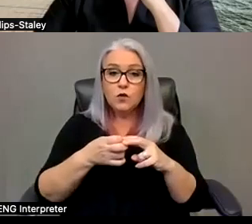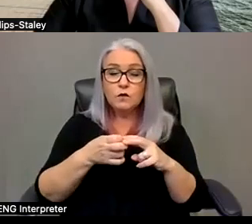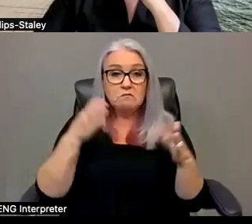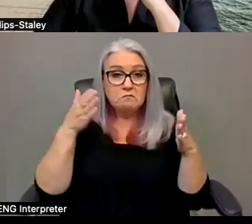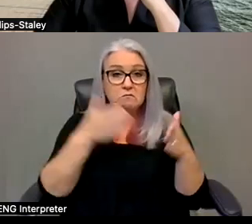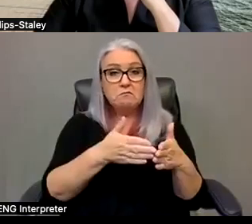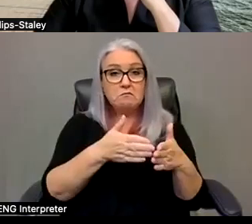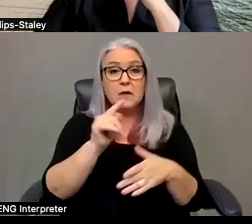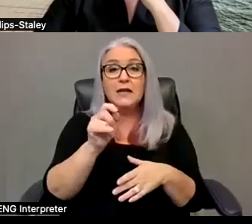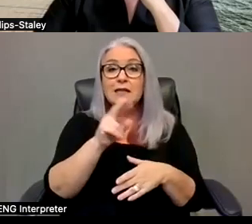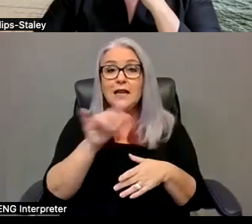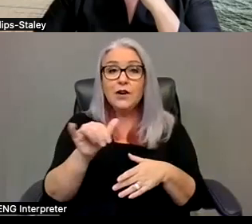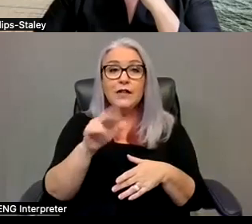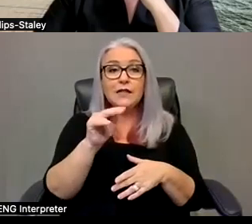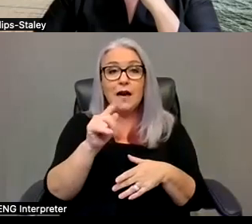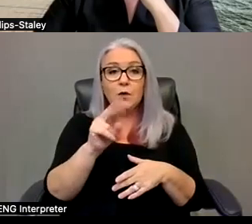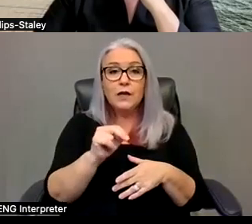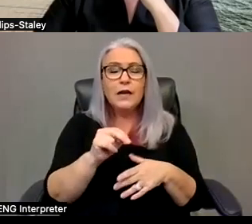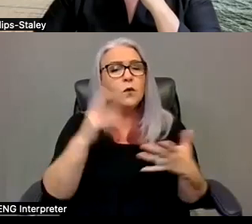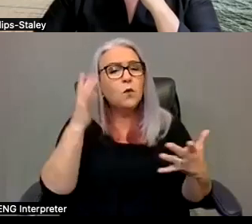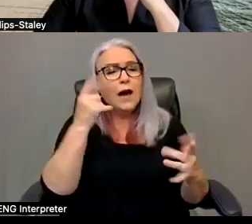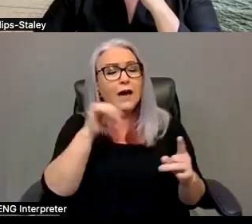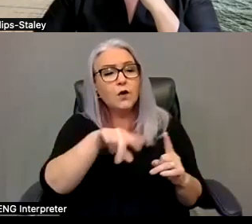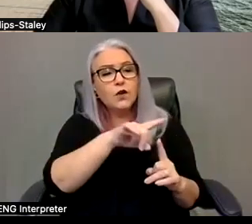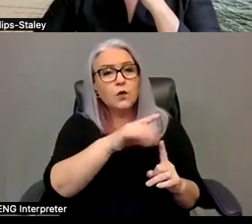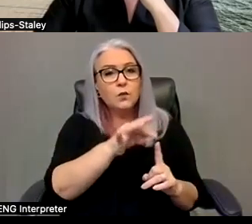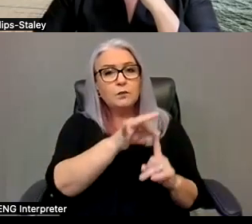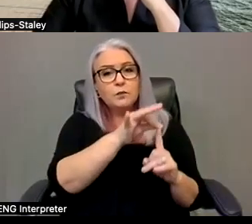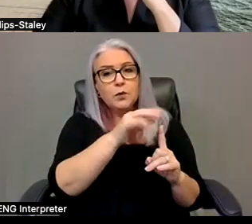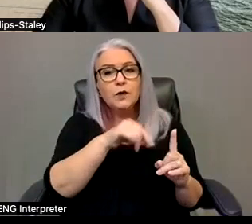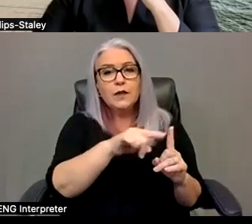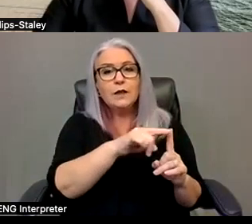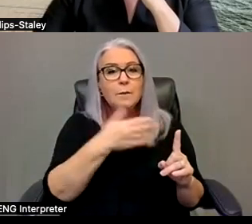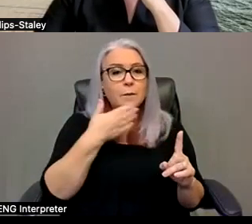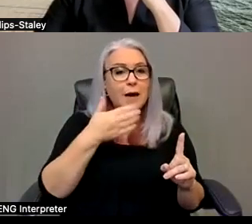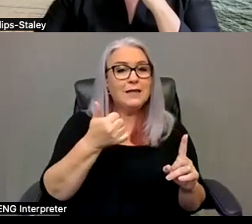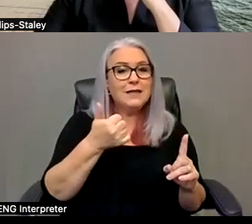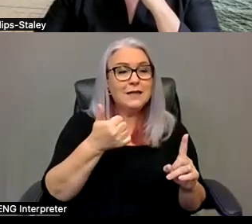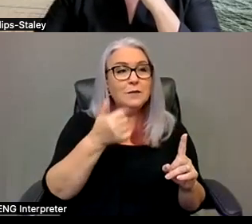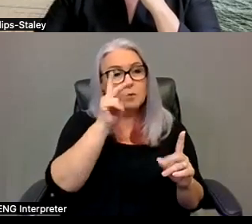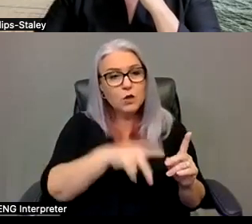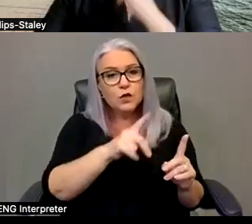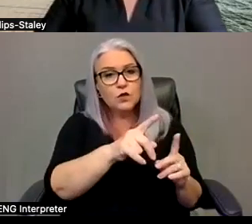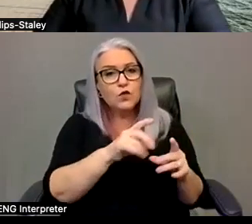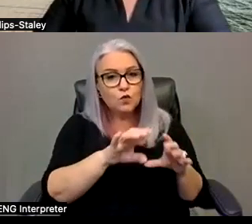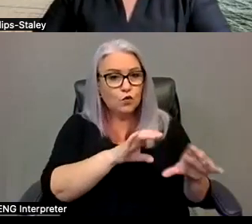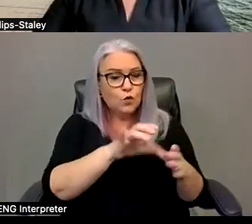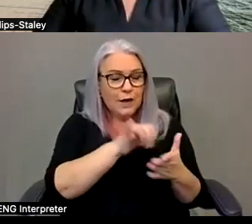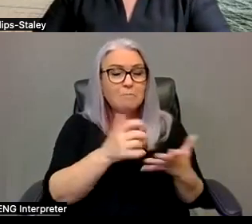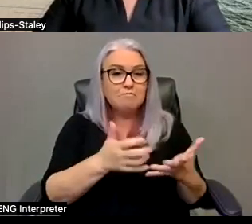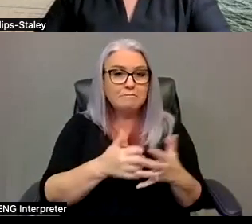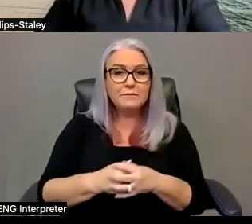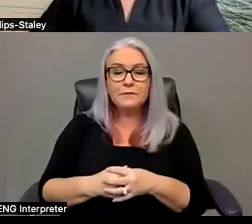uniquely qualifies you to tackle them? And that would go to you, Mr. Callanan, to start. Great, thanks. I